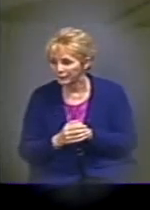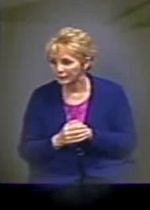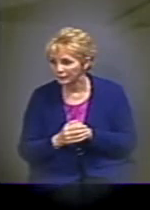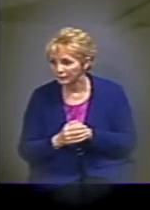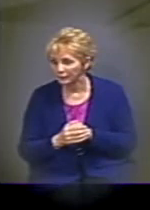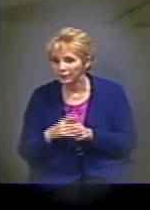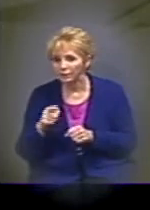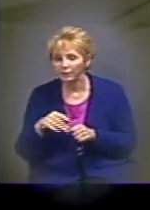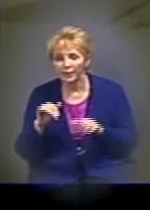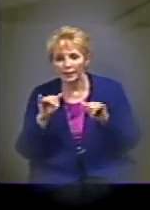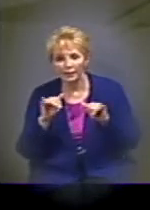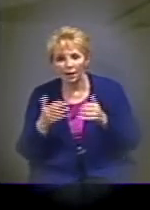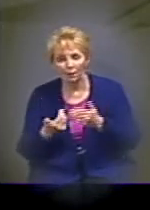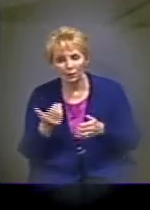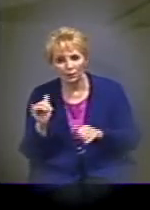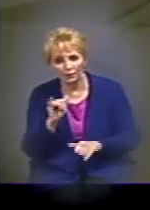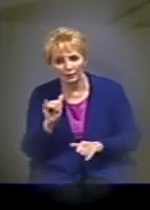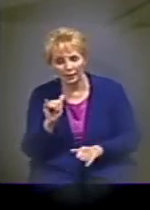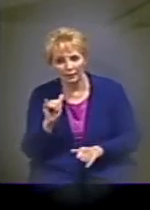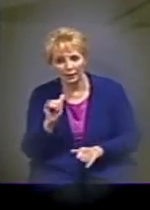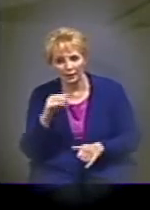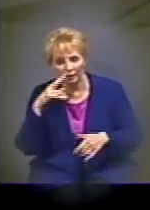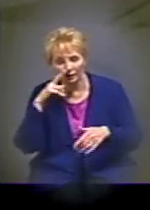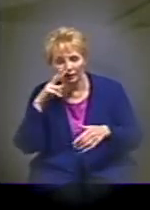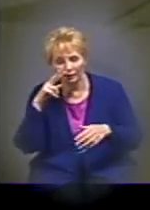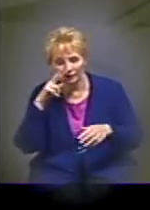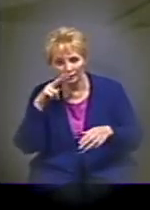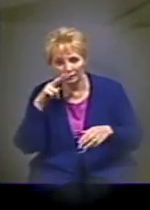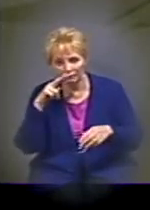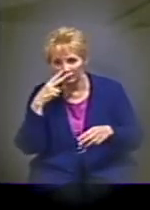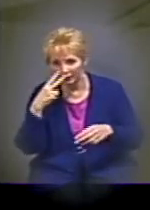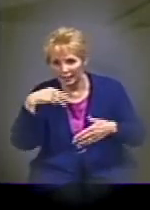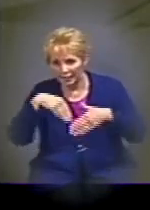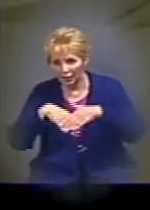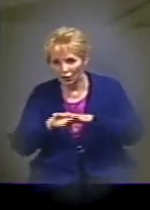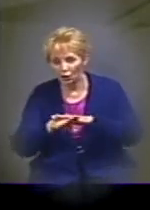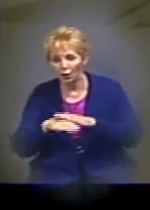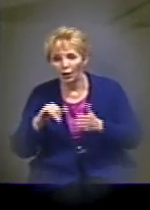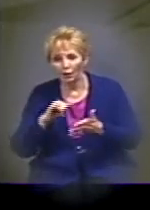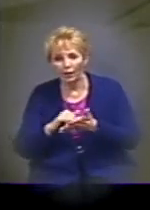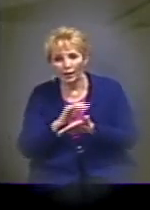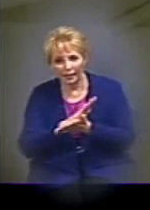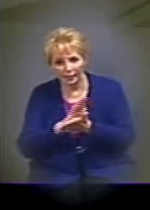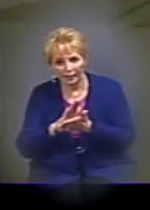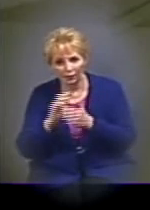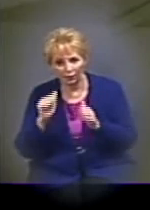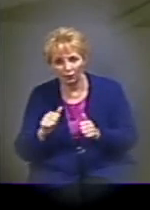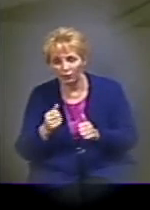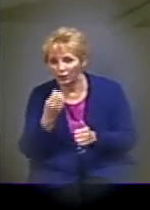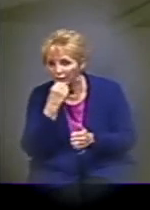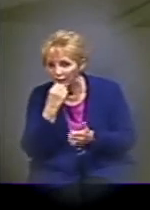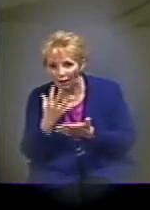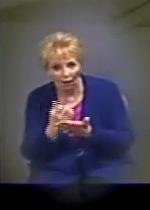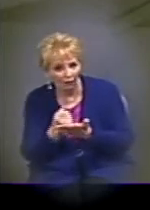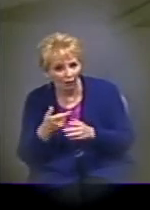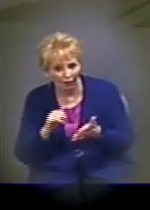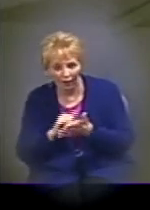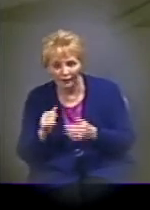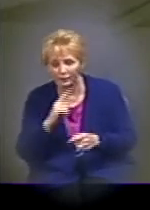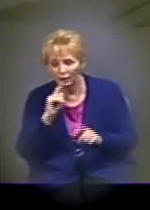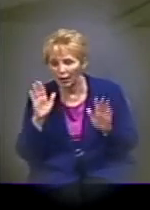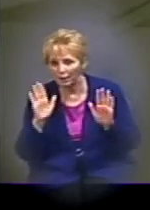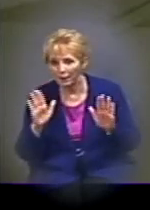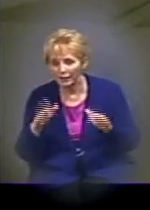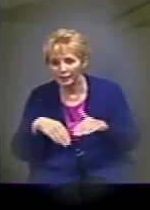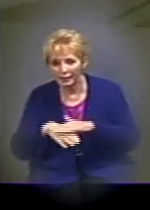There's almost the same view internally now. It was clean enough that you could eat off of. I mean, it was amazing